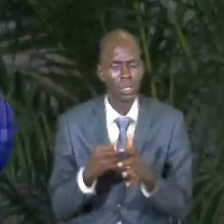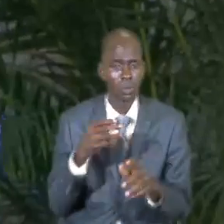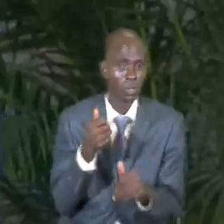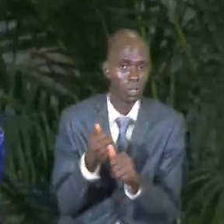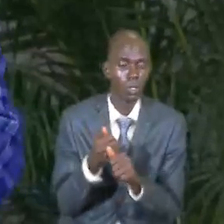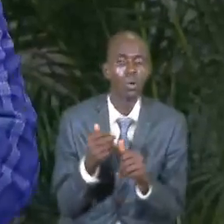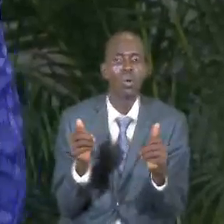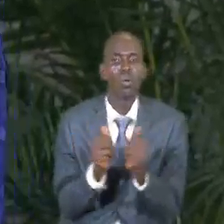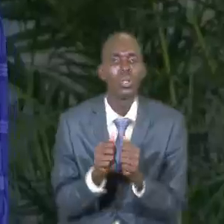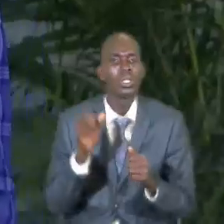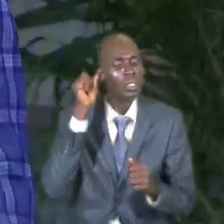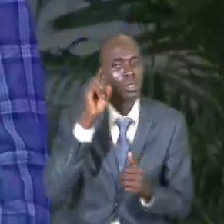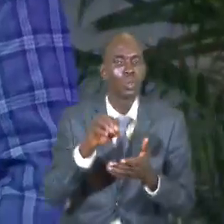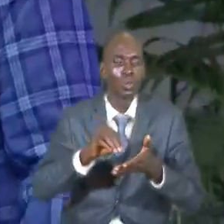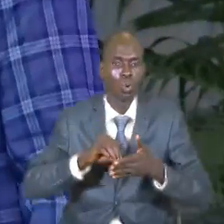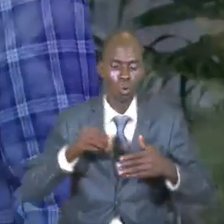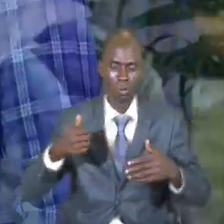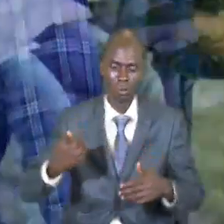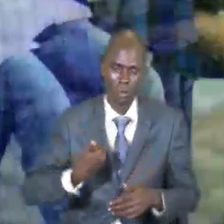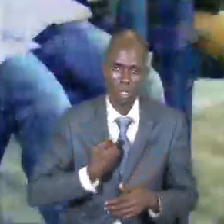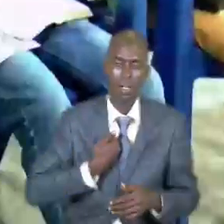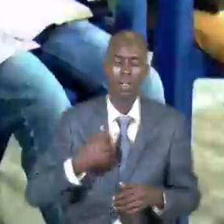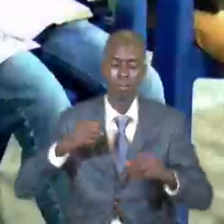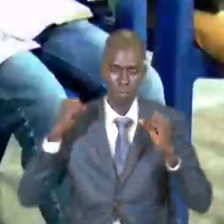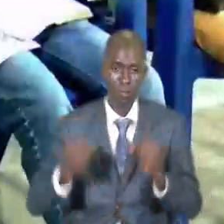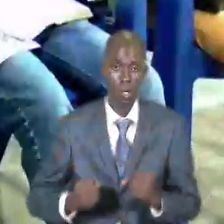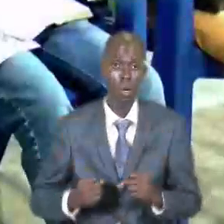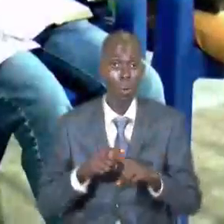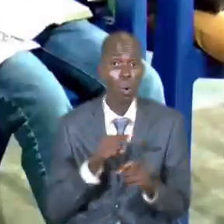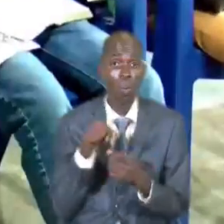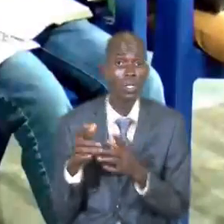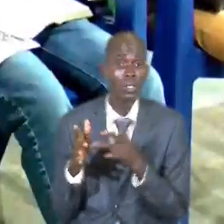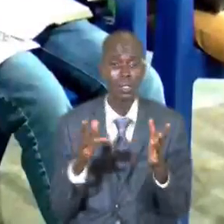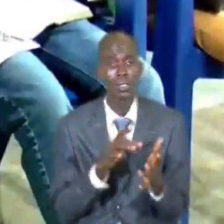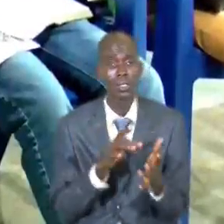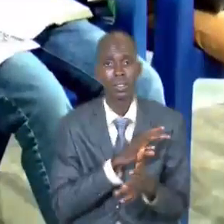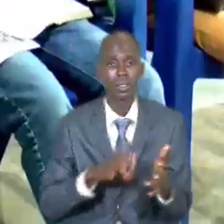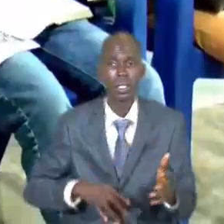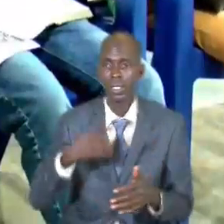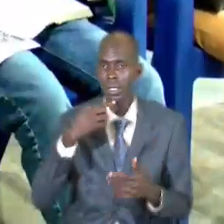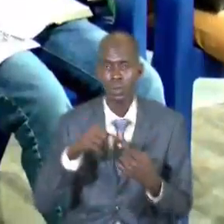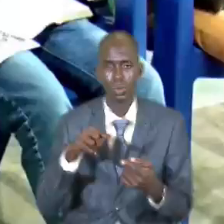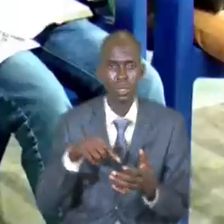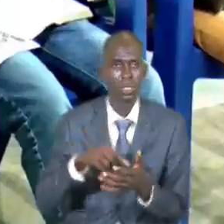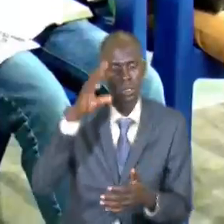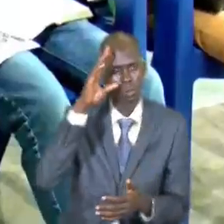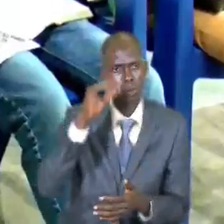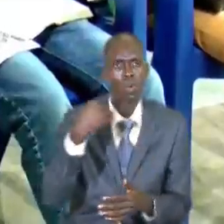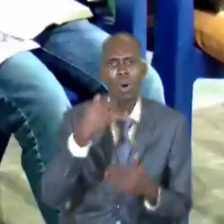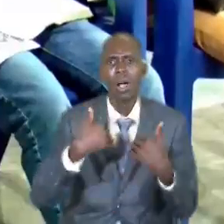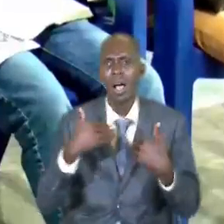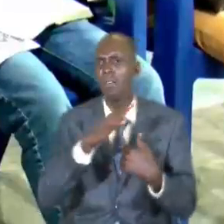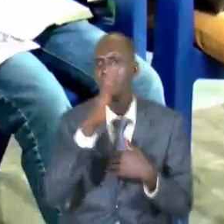strength and natural force. But when Jesus told this man who had not walked for 38 years and interrupted